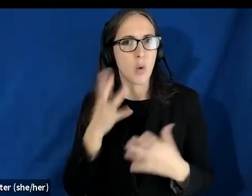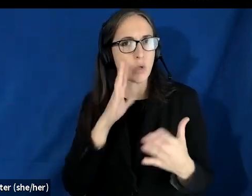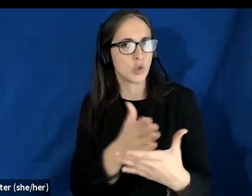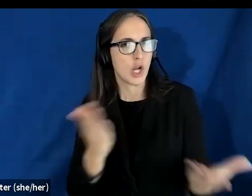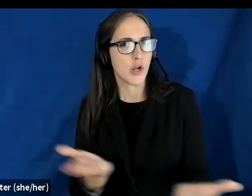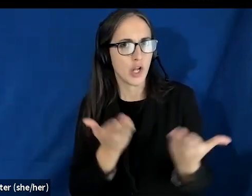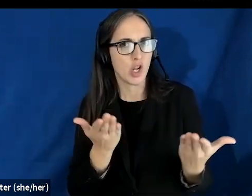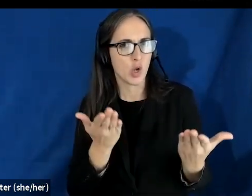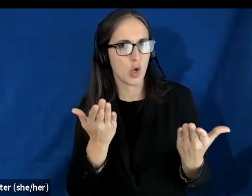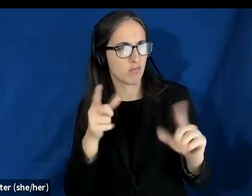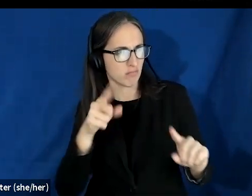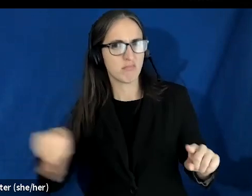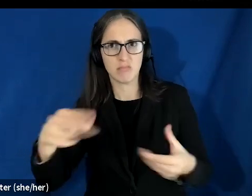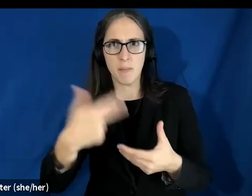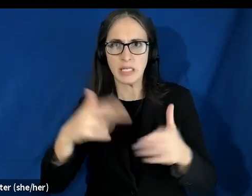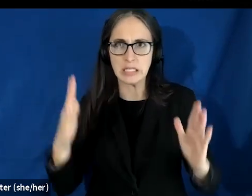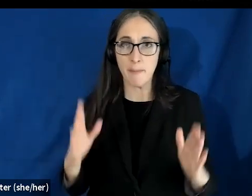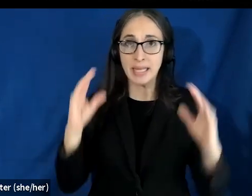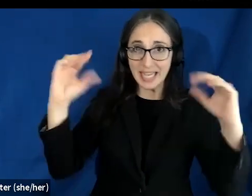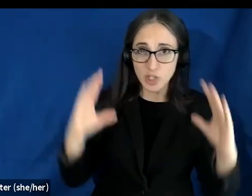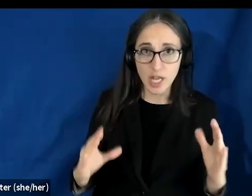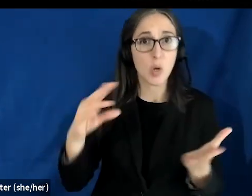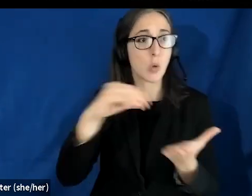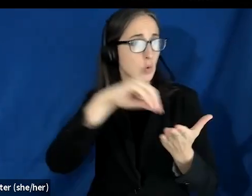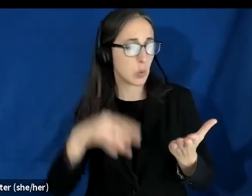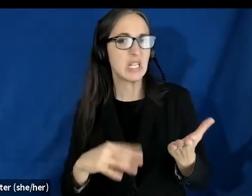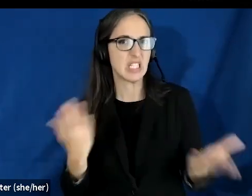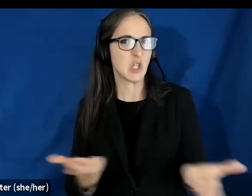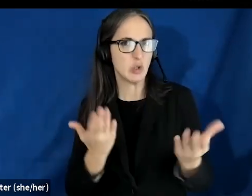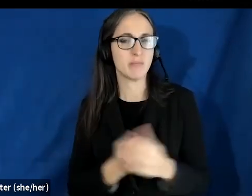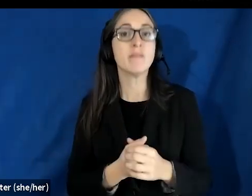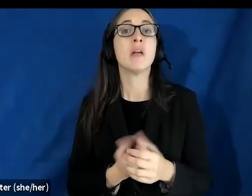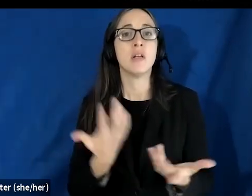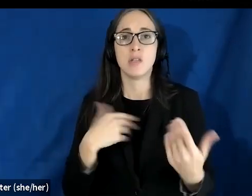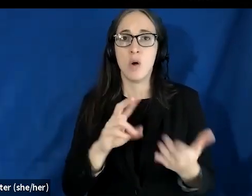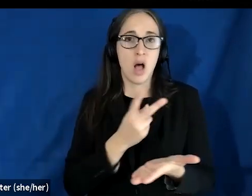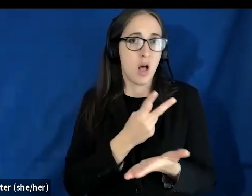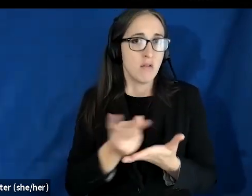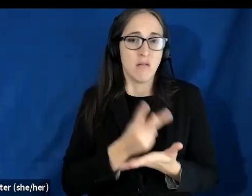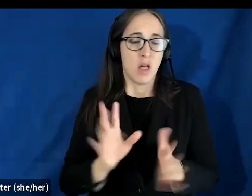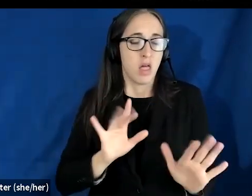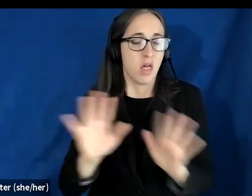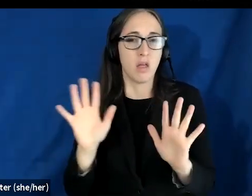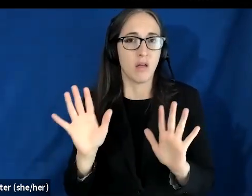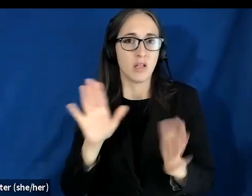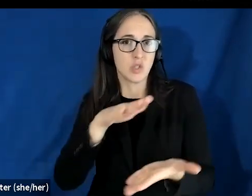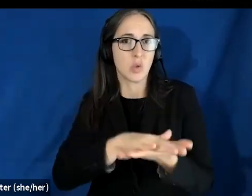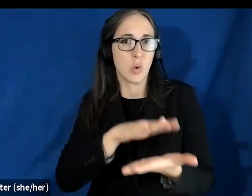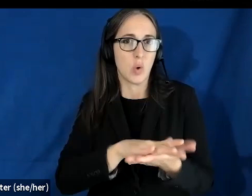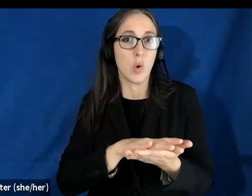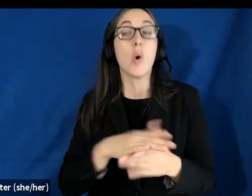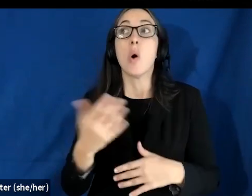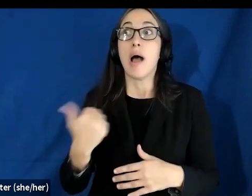filled with students. So I flunked out of school. It was triggered by a lecturer who refused to give me